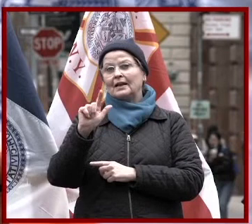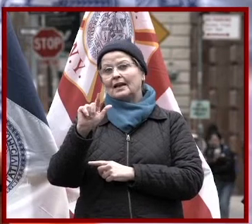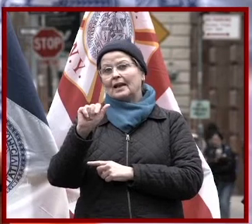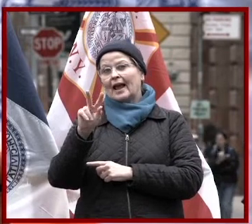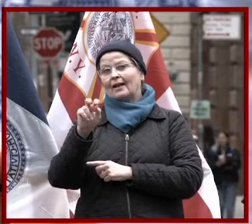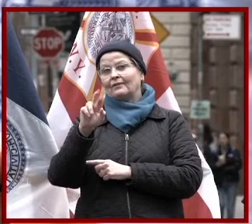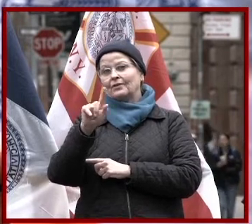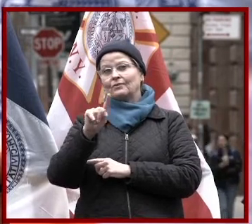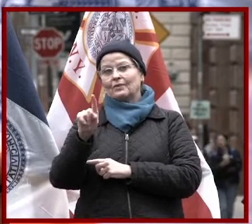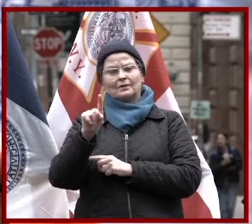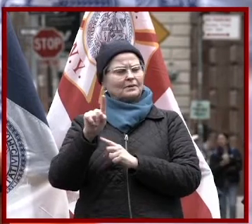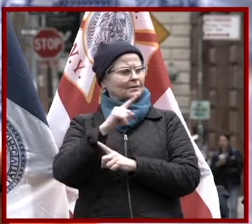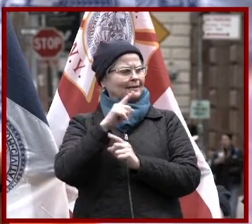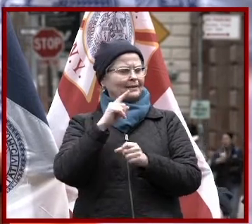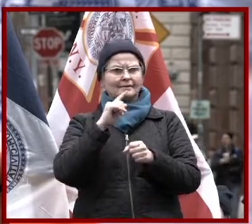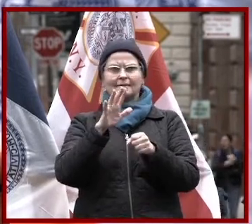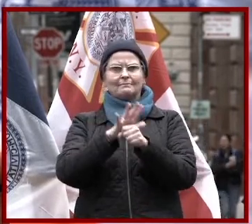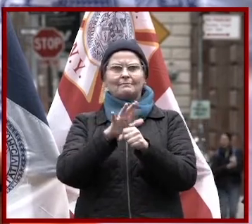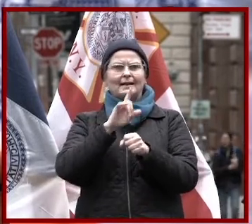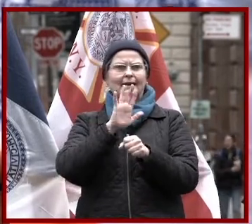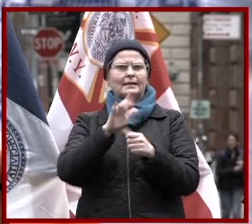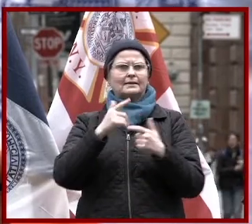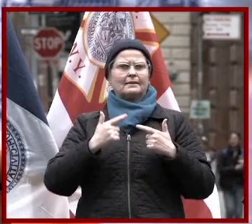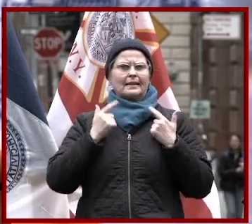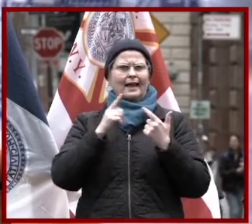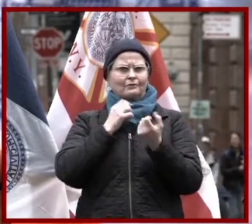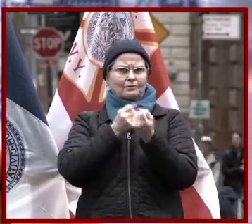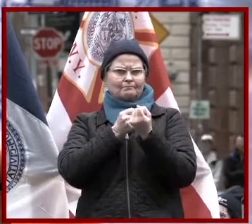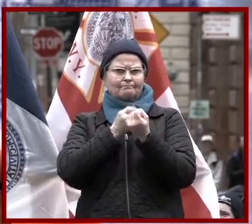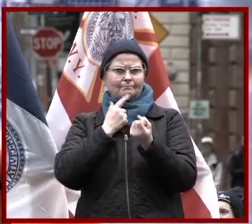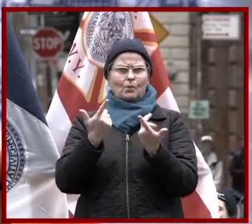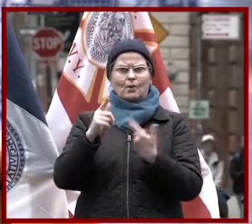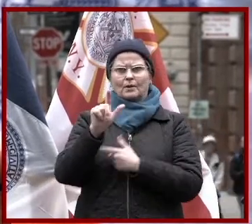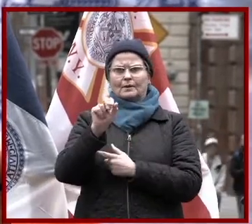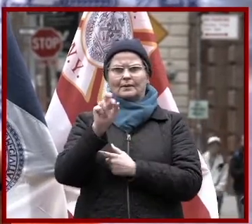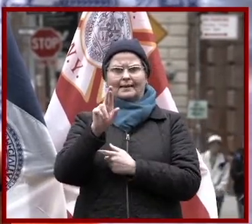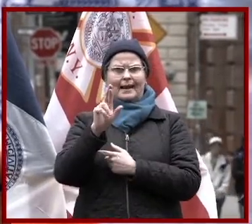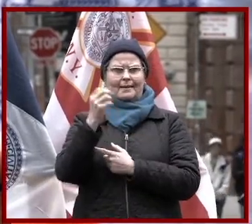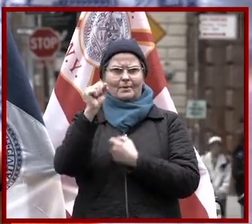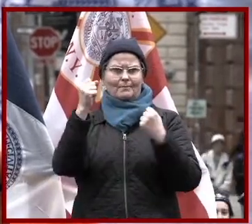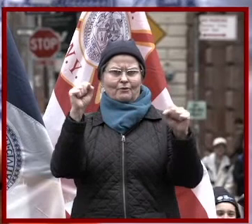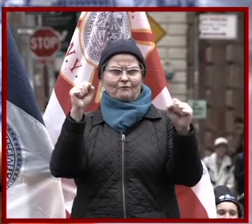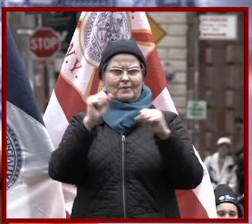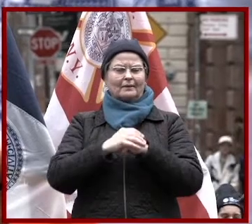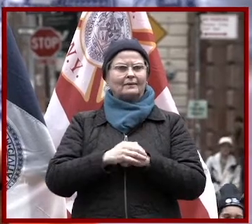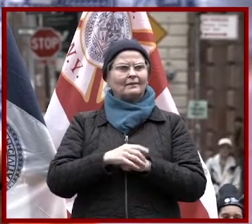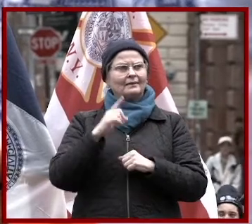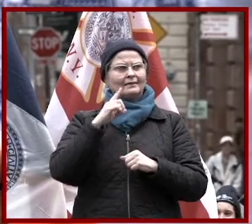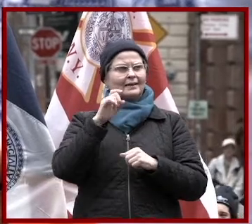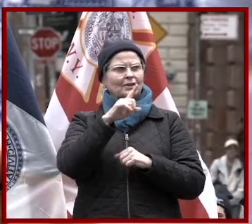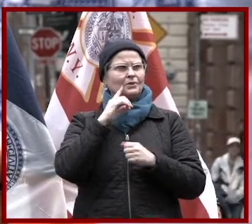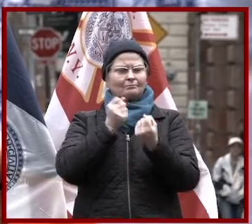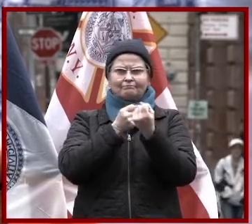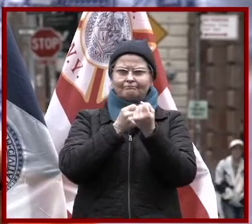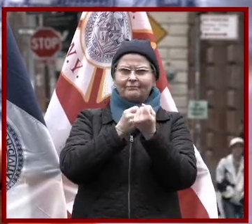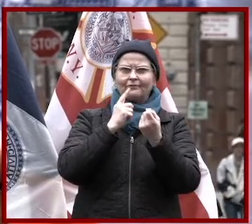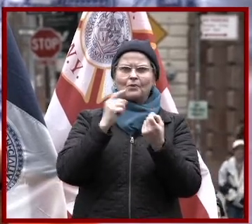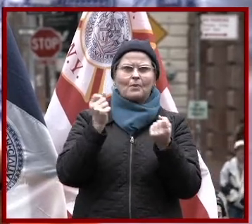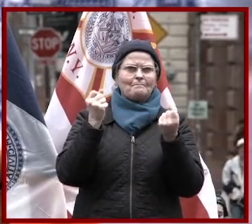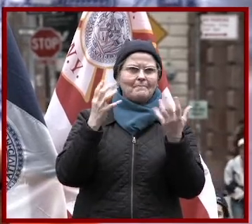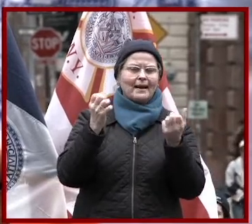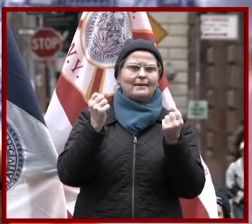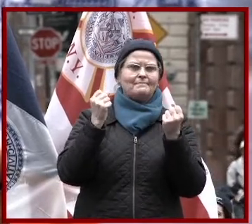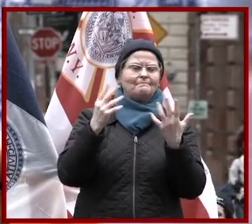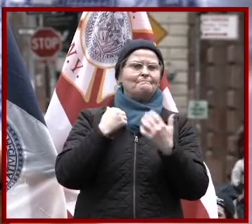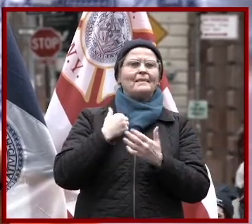Vinny too has dedicated his life to the labor movement. Thank you for being such a relentless fighter for the thousands of union members that you